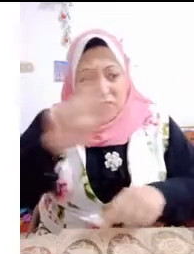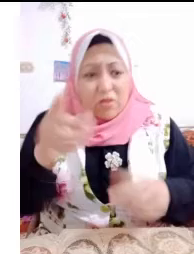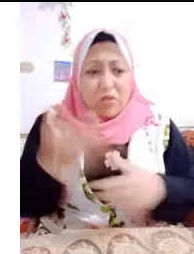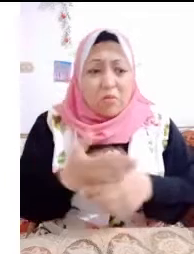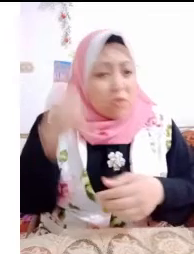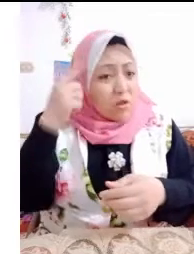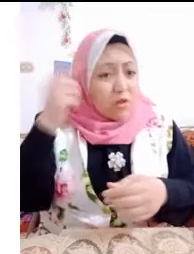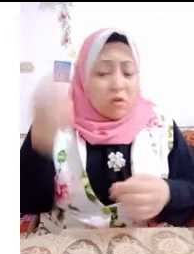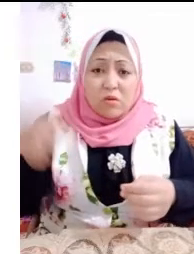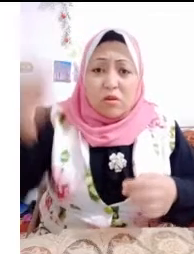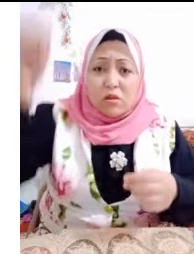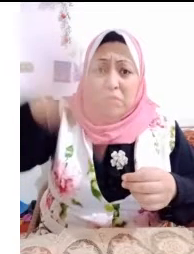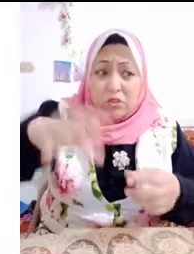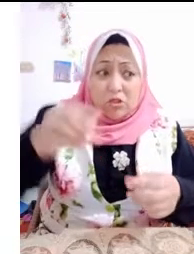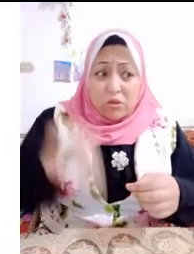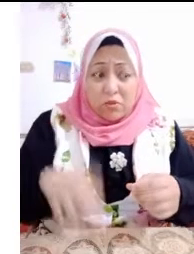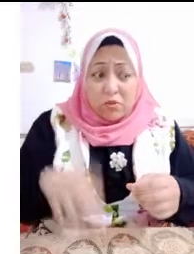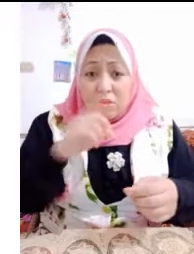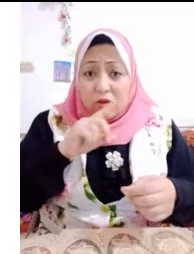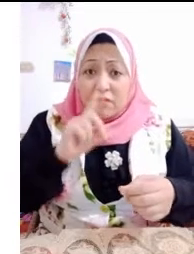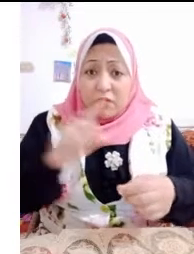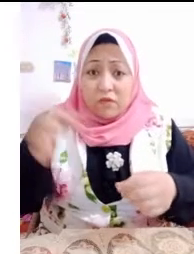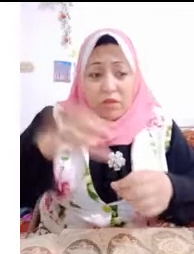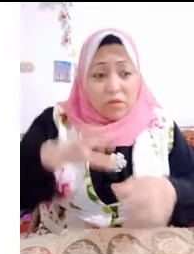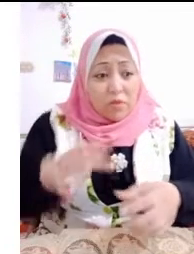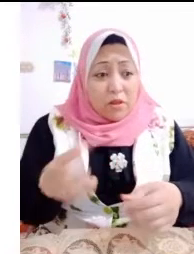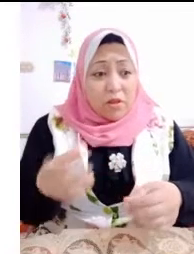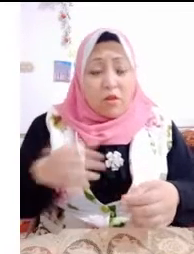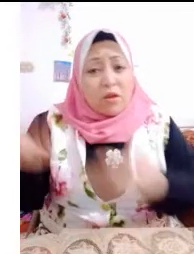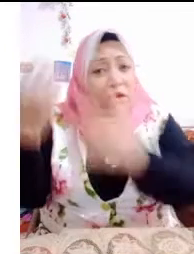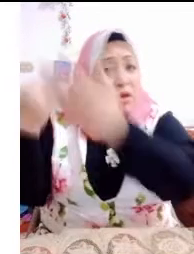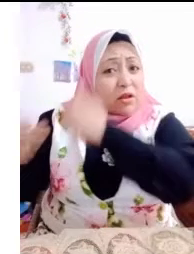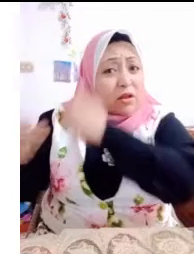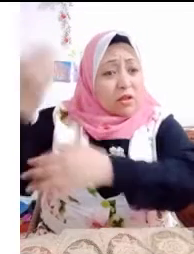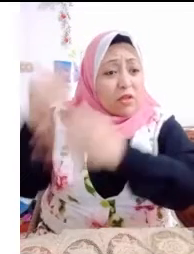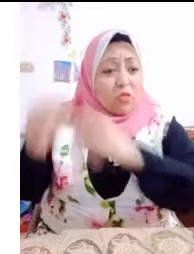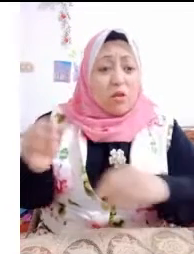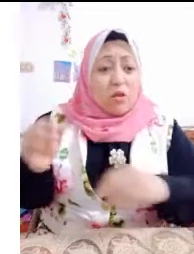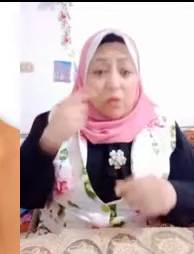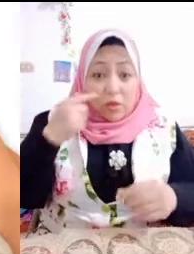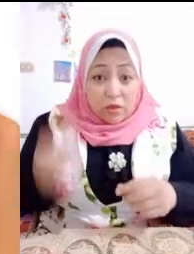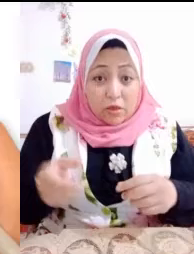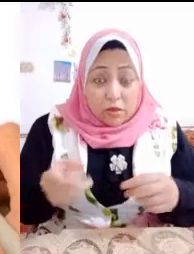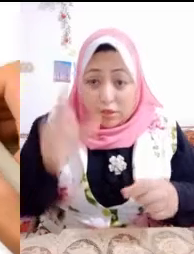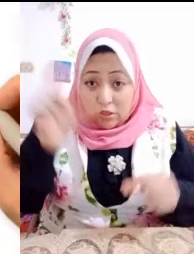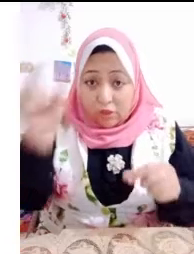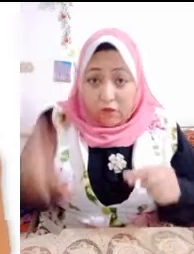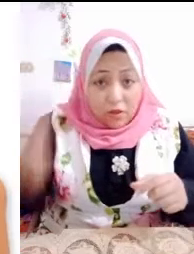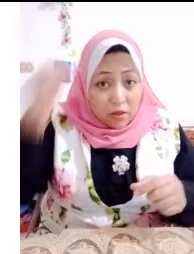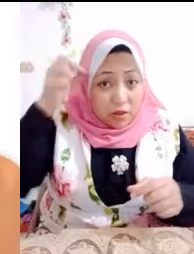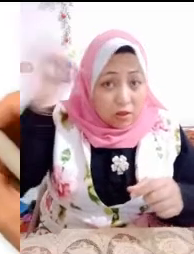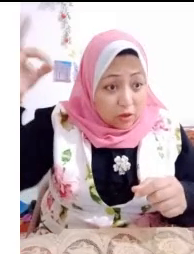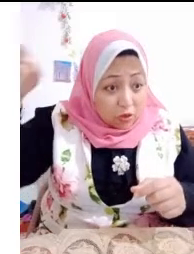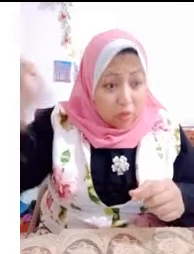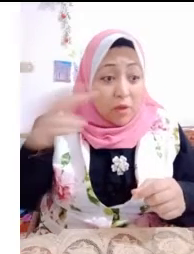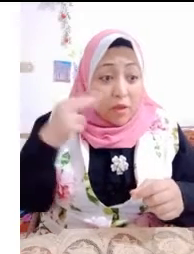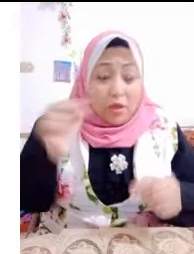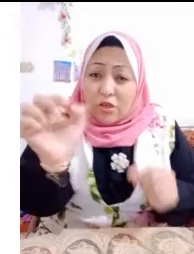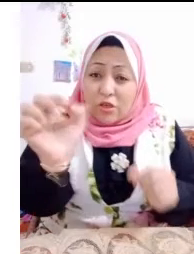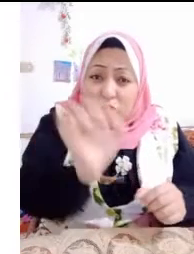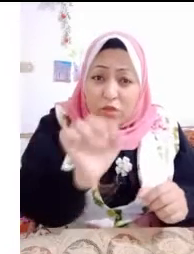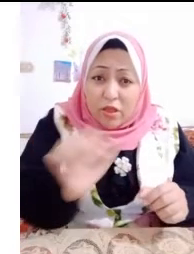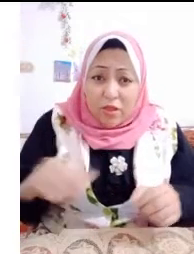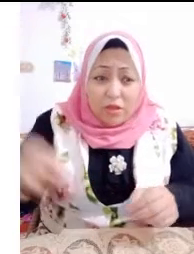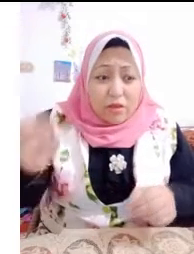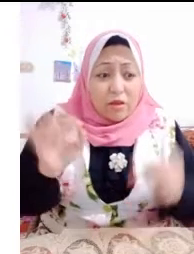problem. Let's take a closer look. During the past years, scientists have discovered that microscopically small plastic